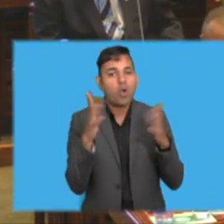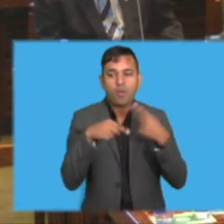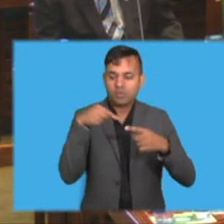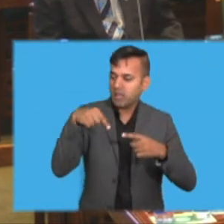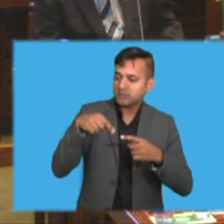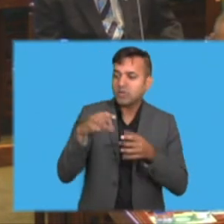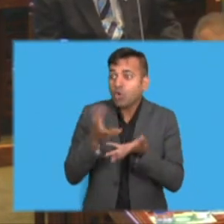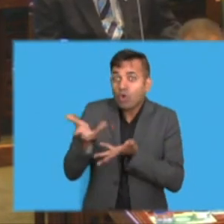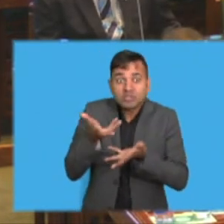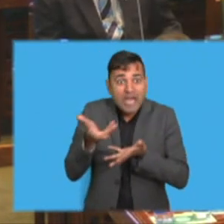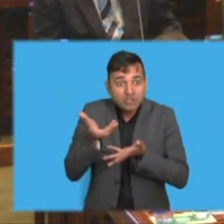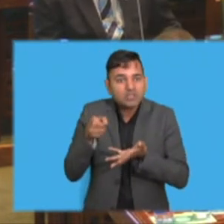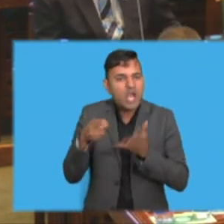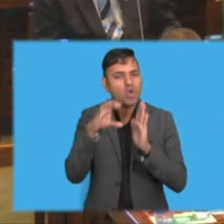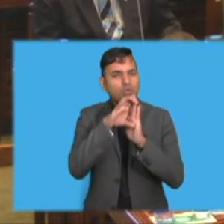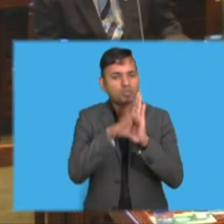Madam Speaker, unlike